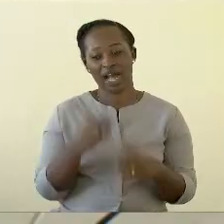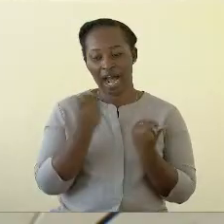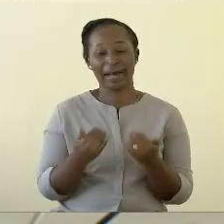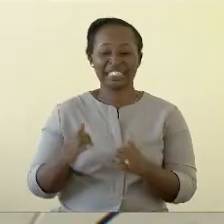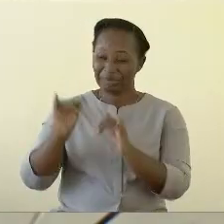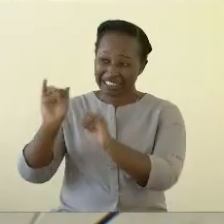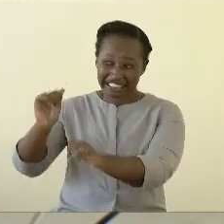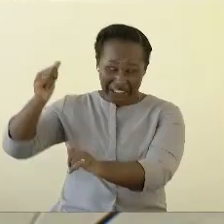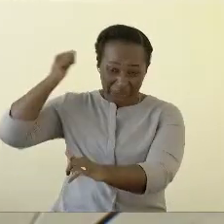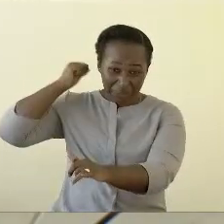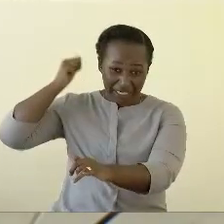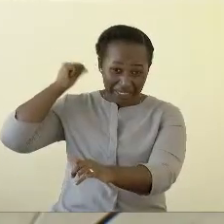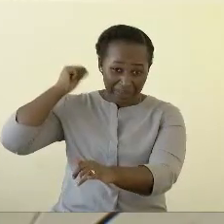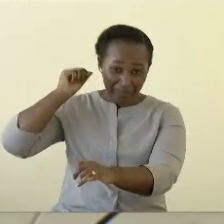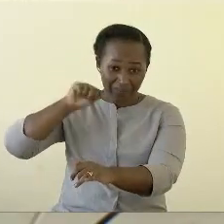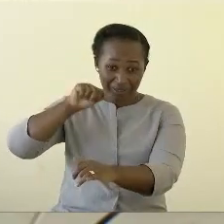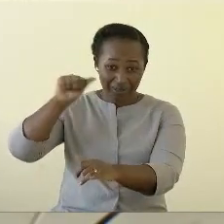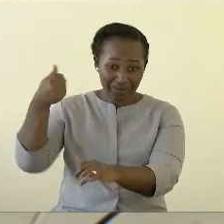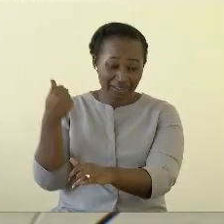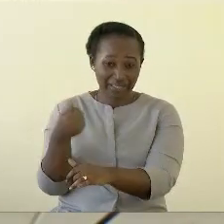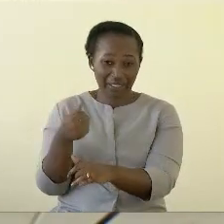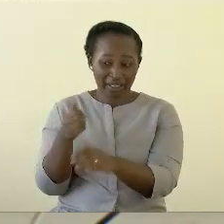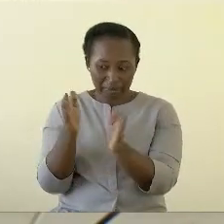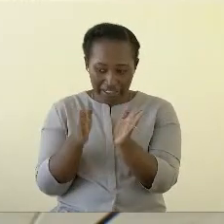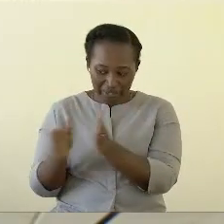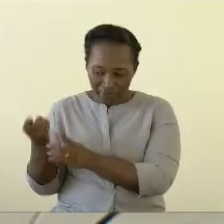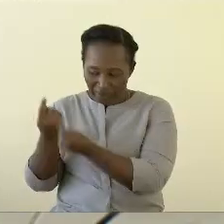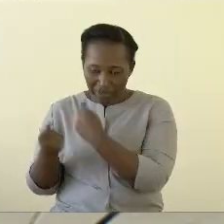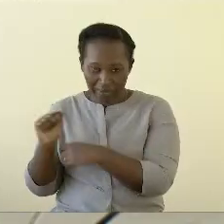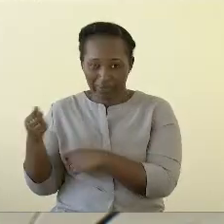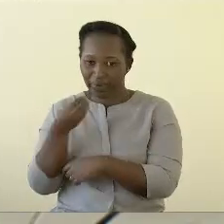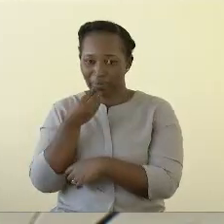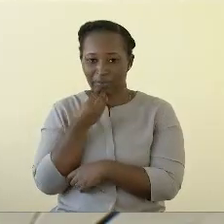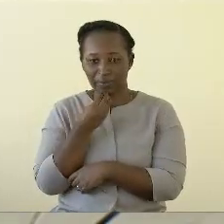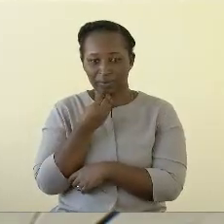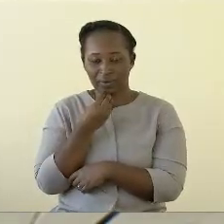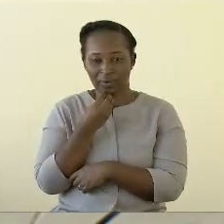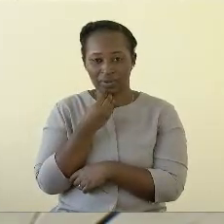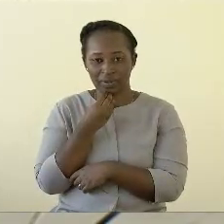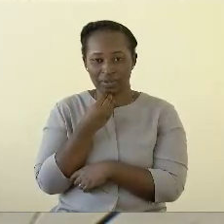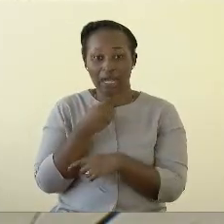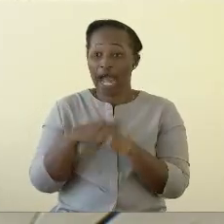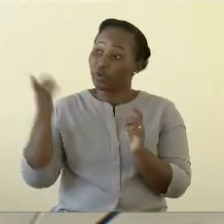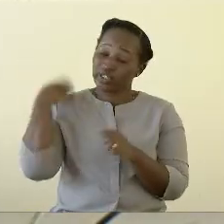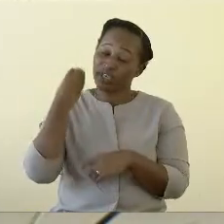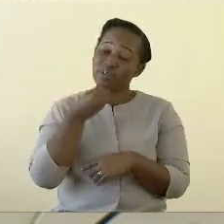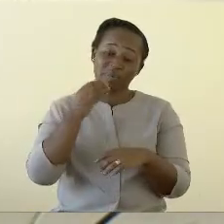behind, and maybe another cooking can be reorganized. But good enough during that time, food was enough. Resources were